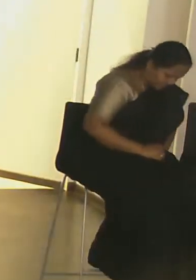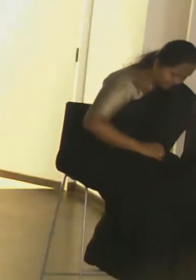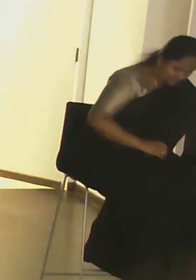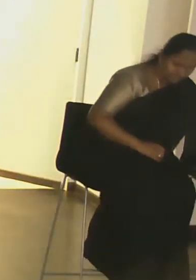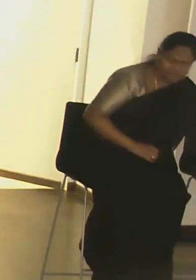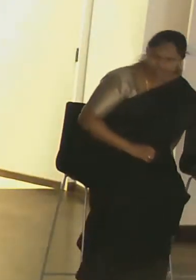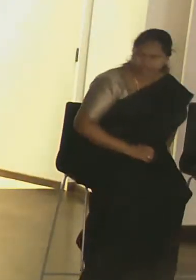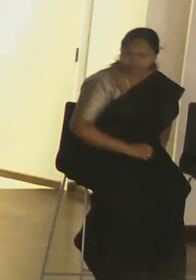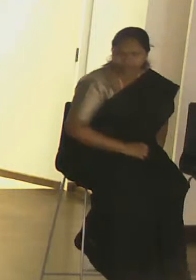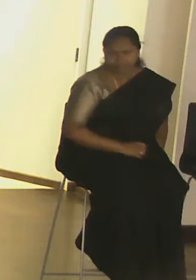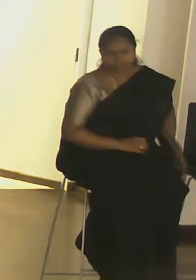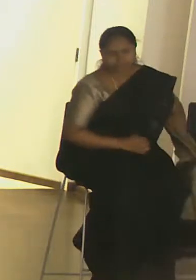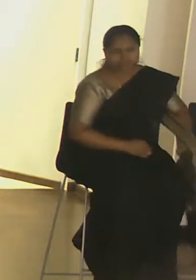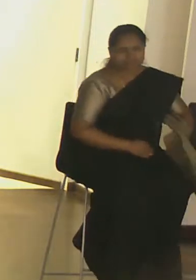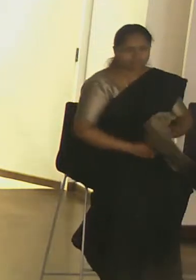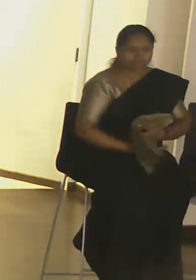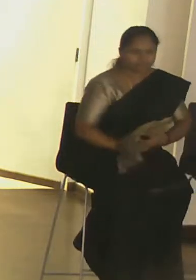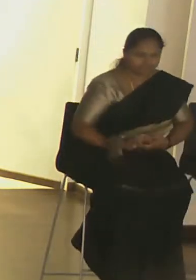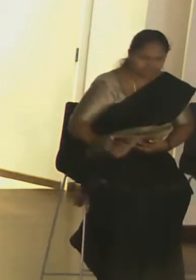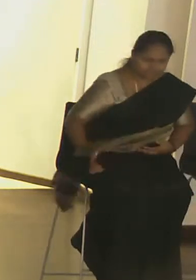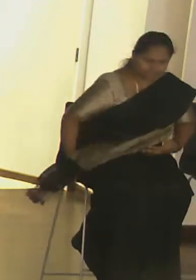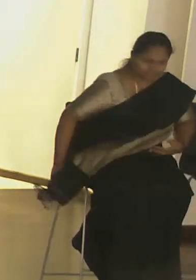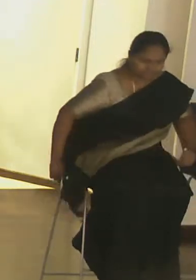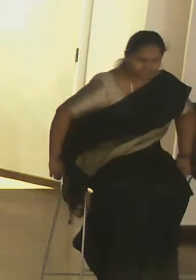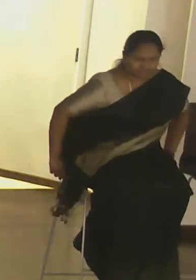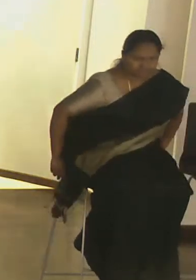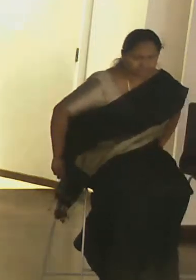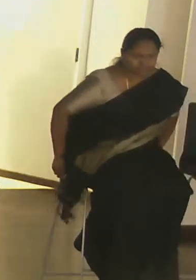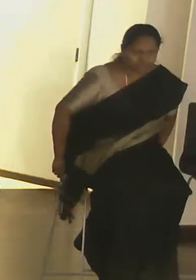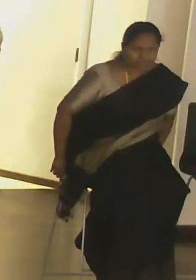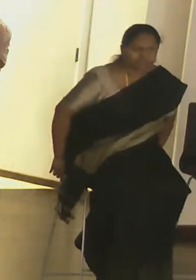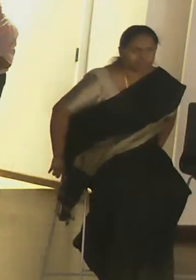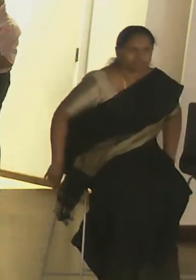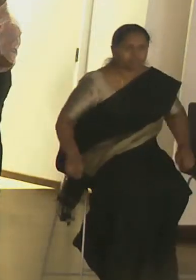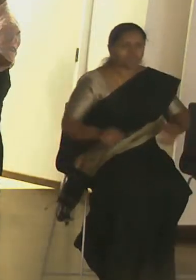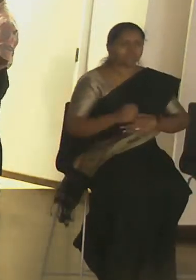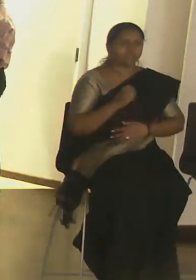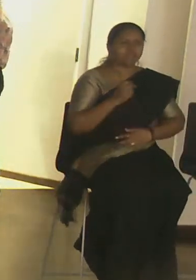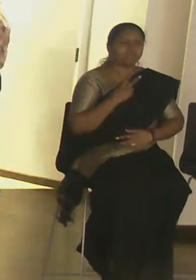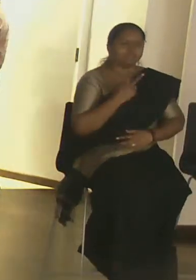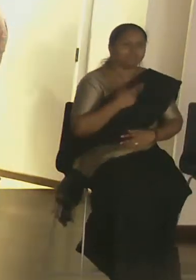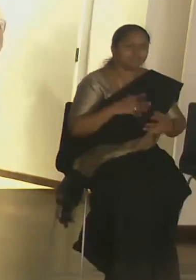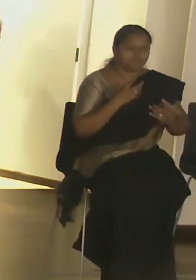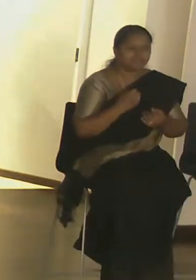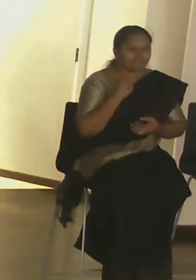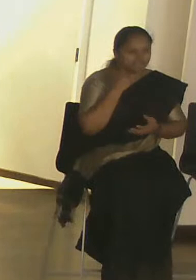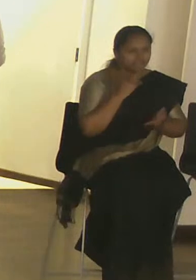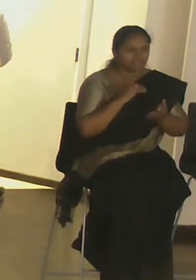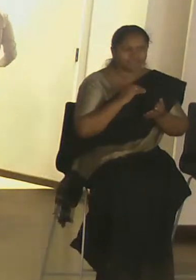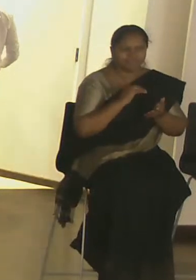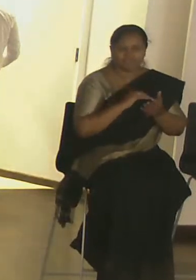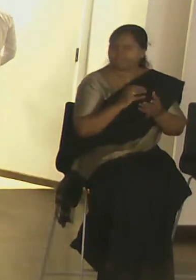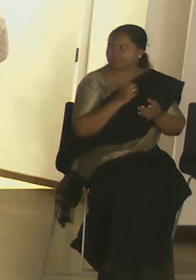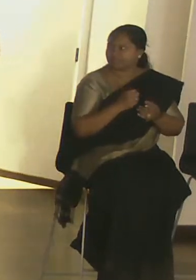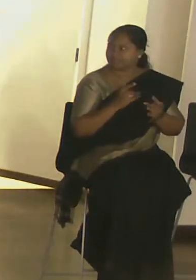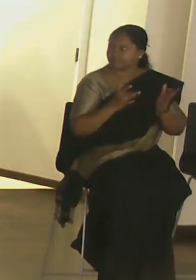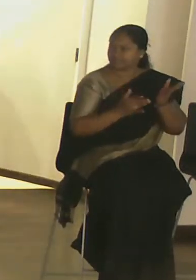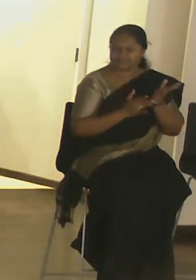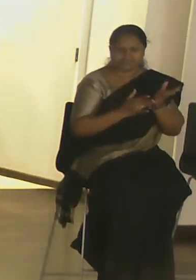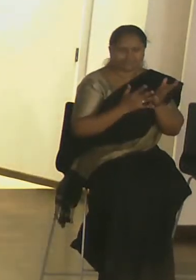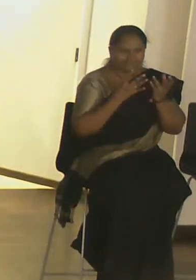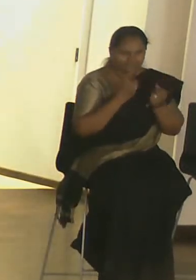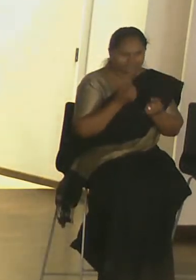Uh, speak, speak loud. Okay, so firstly, apologies for the tech